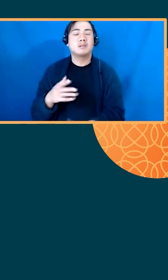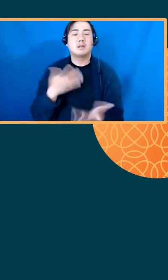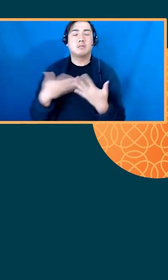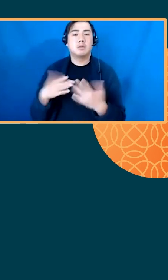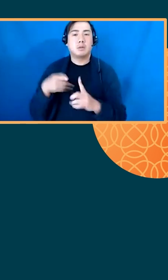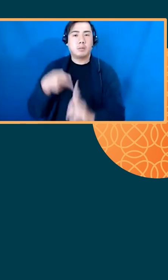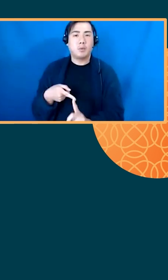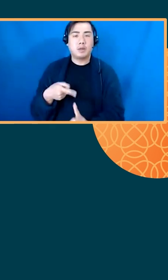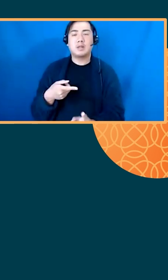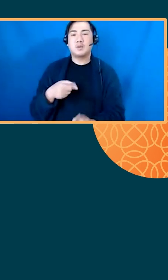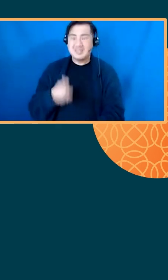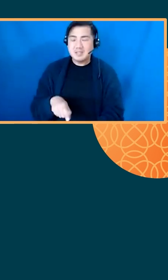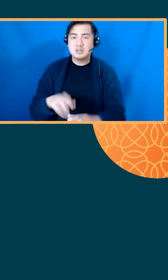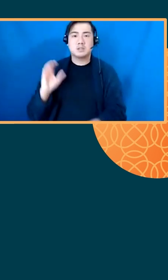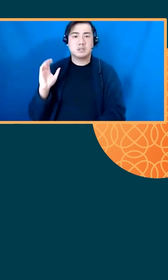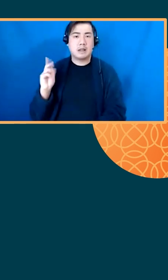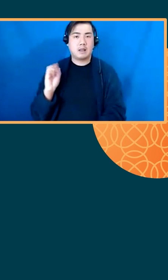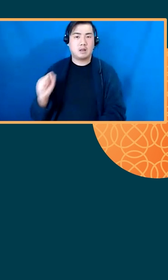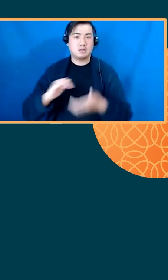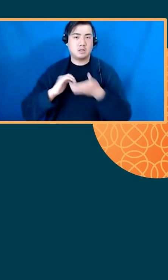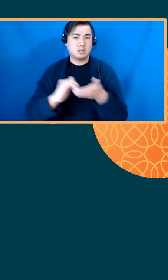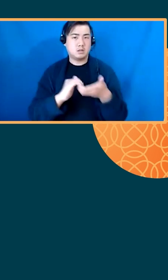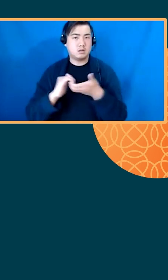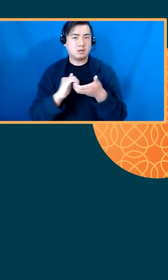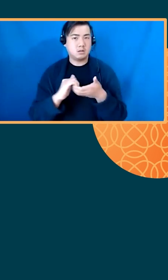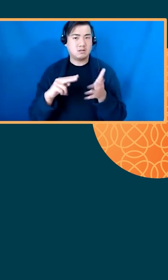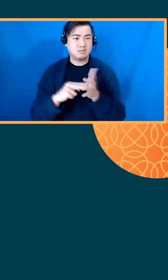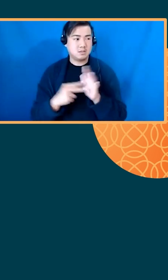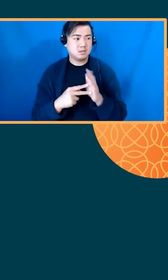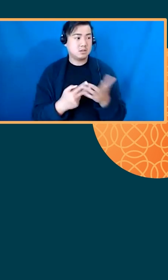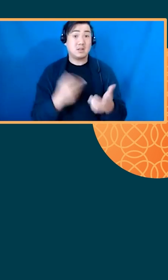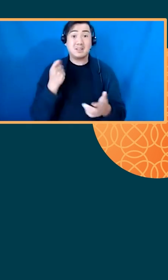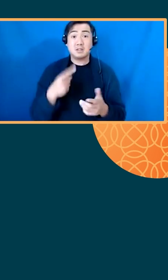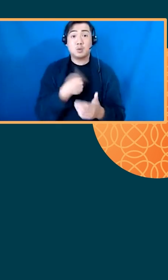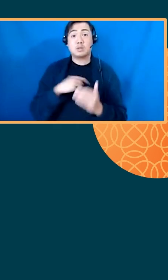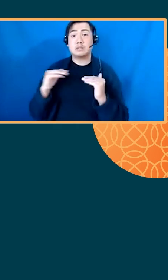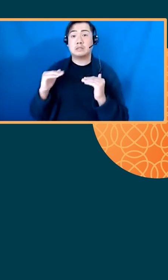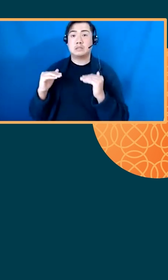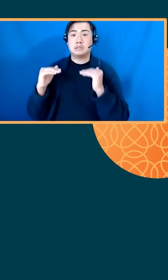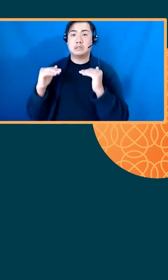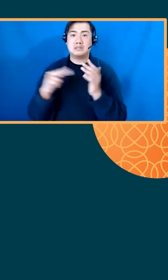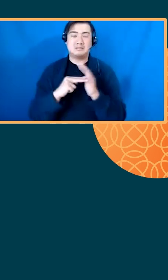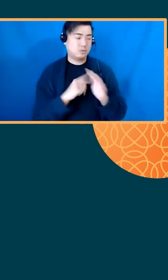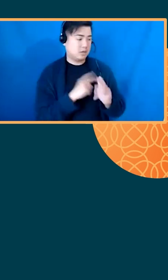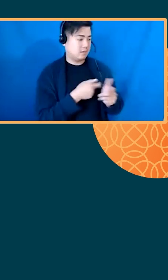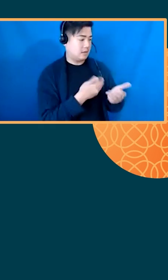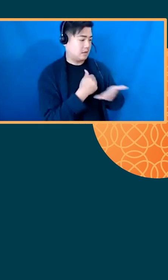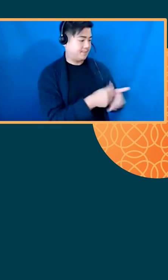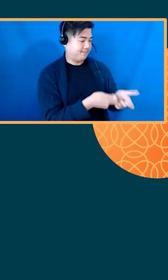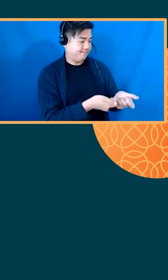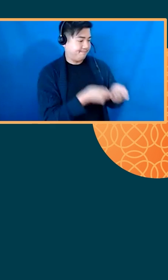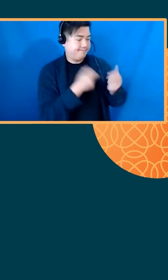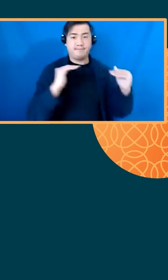solidarity and we need to be pulling people up along with us.